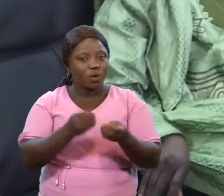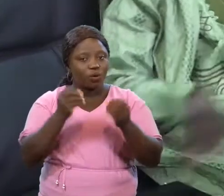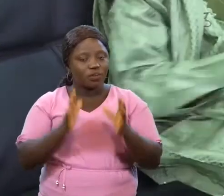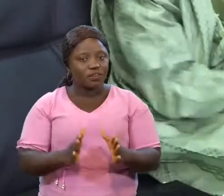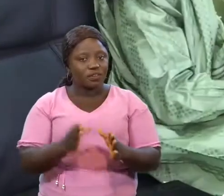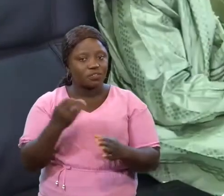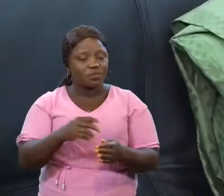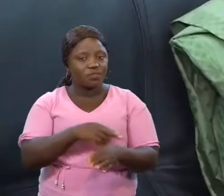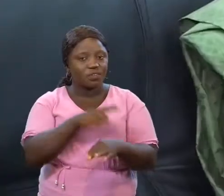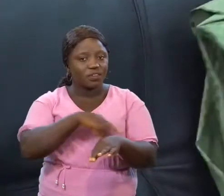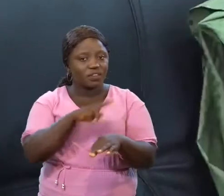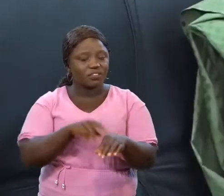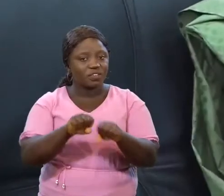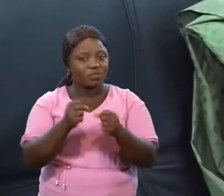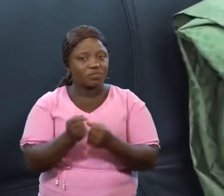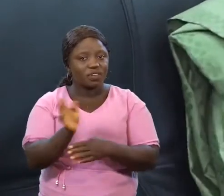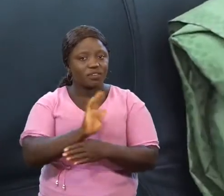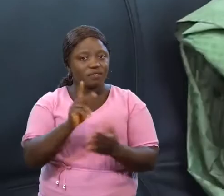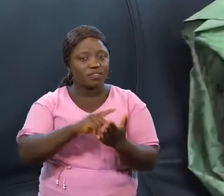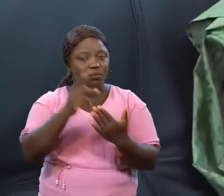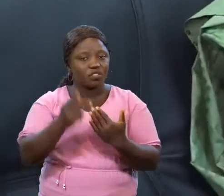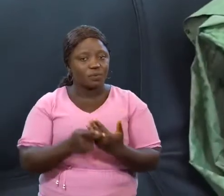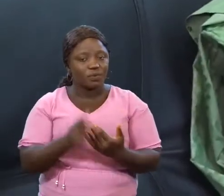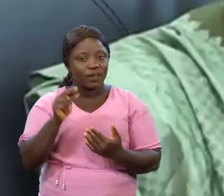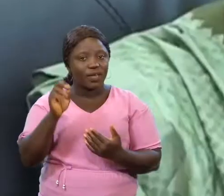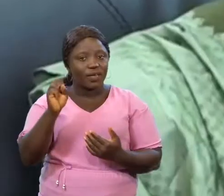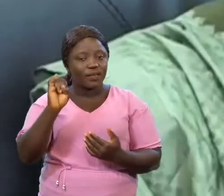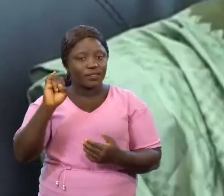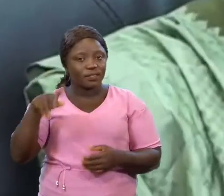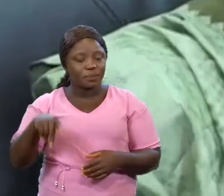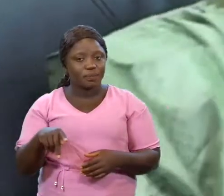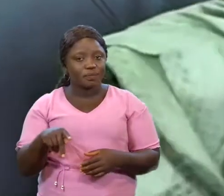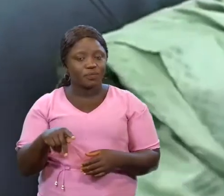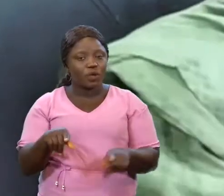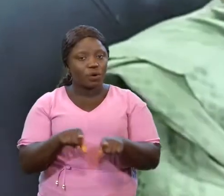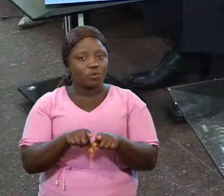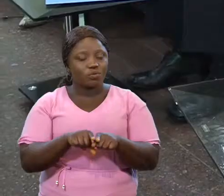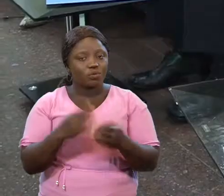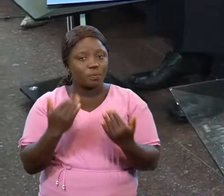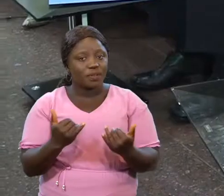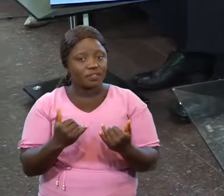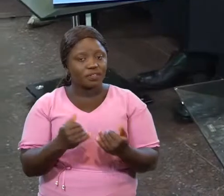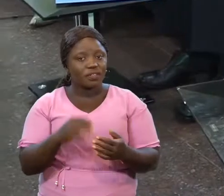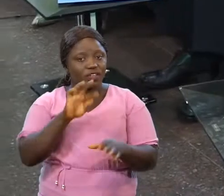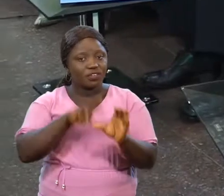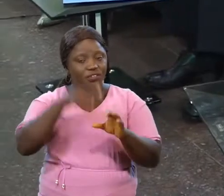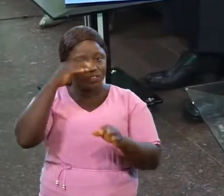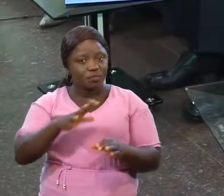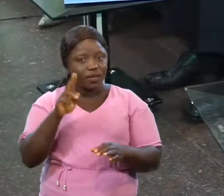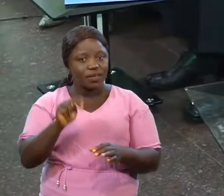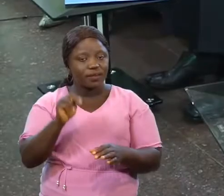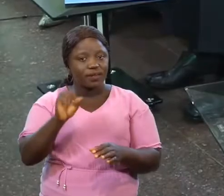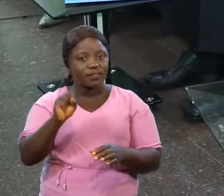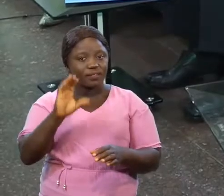National Coordinator of the National Social Investment Programs, NSIPS, Engineer Umar Binder. Also present were